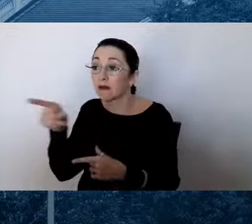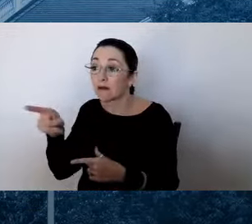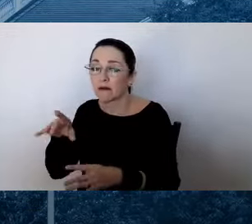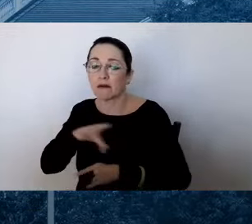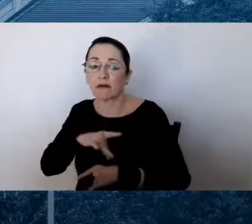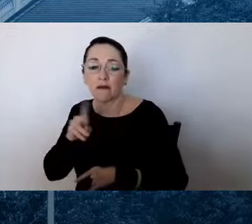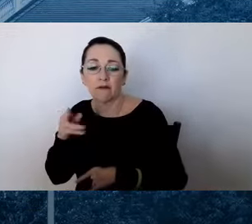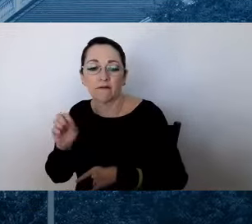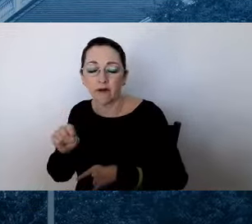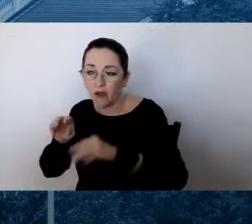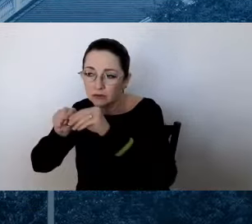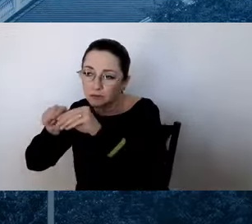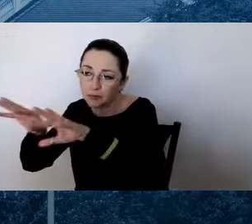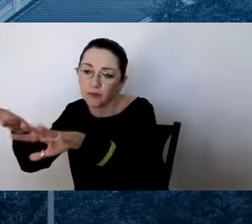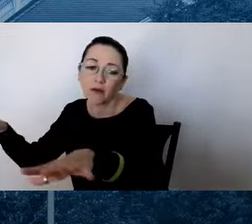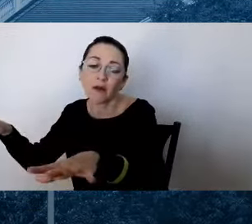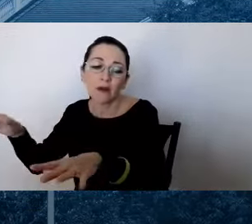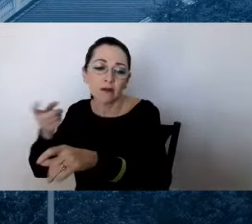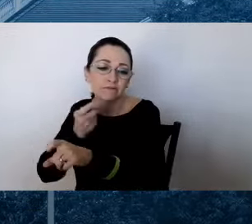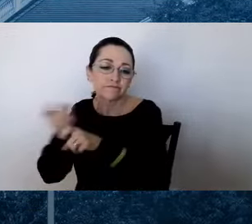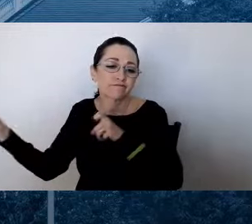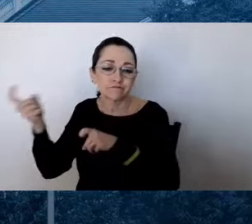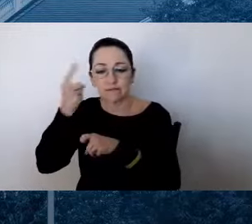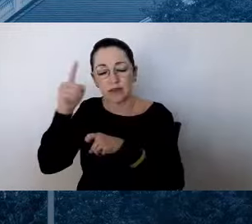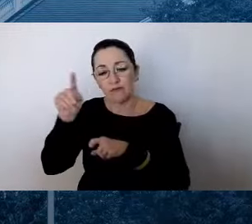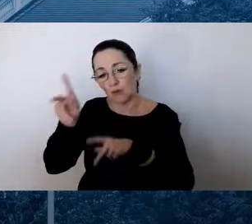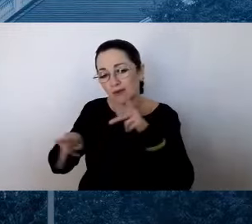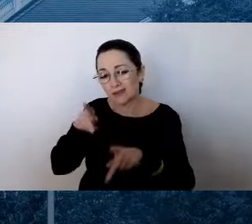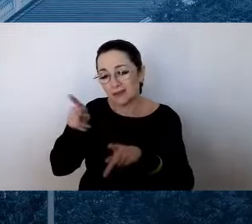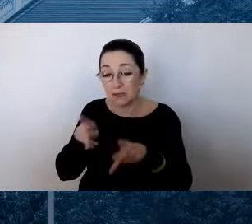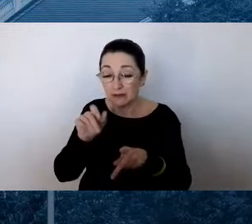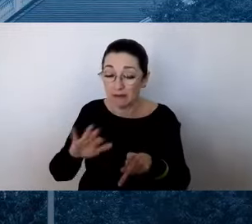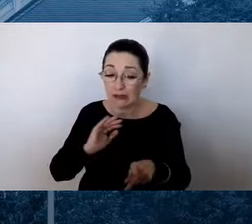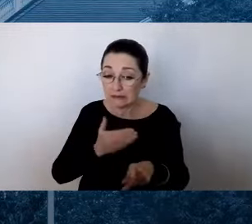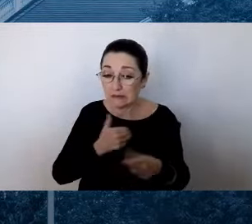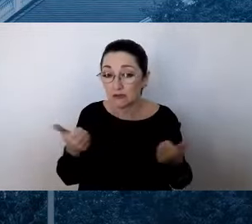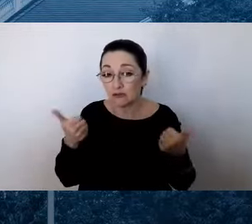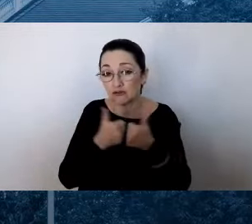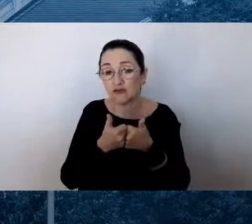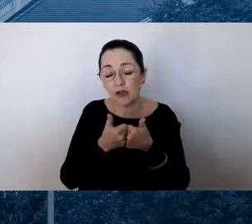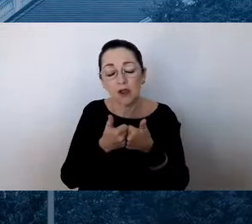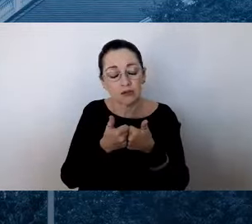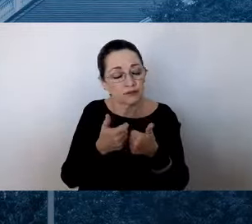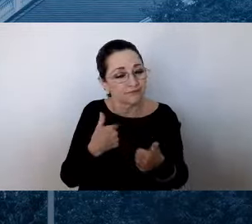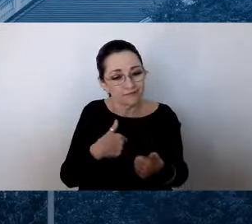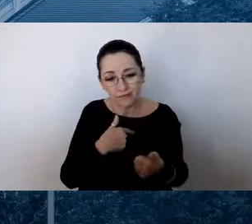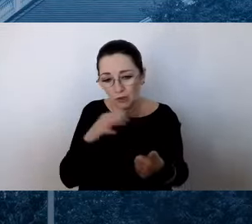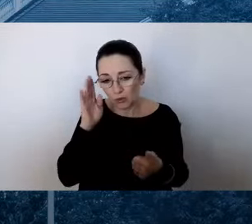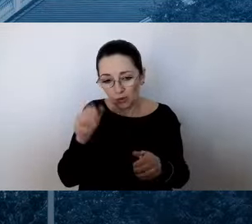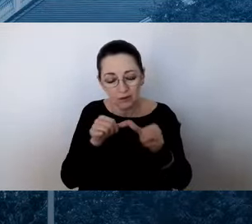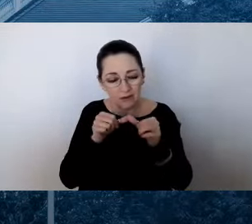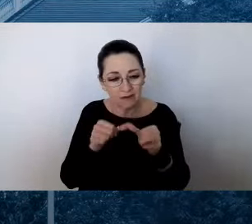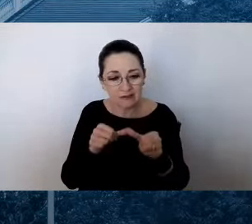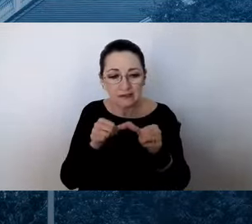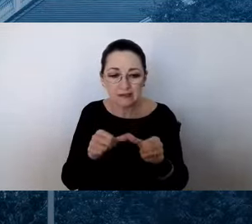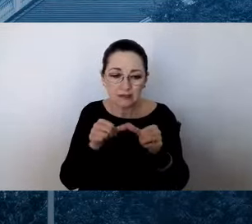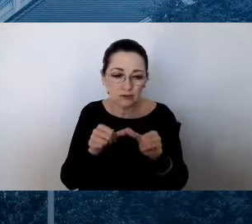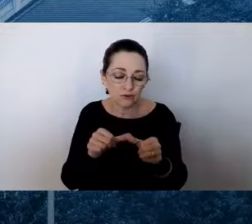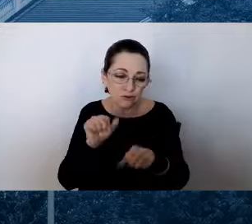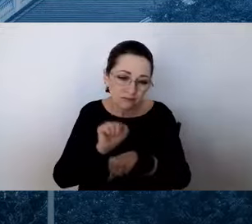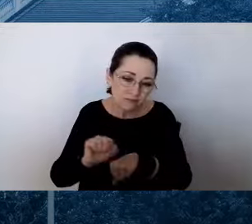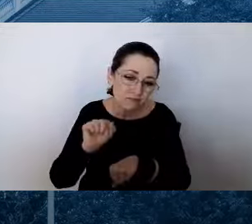create surges down the road. I think that's our challenge. We'll continue to be at